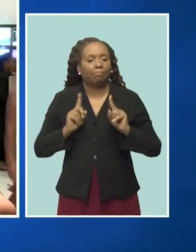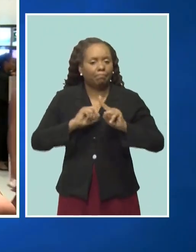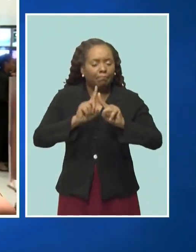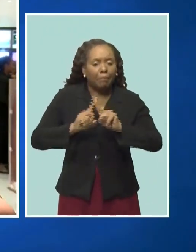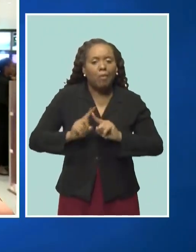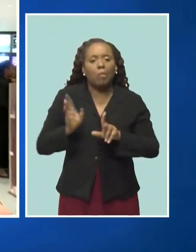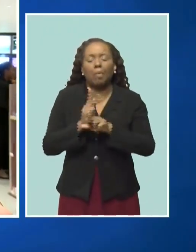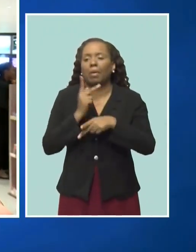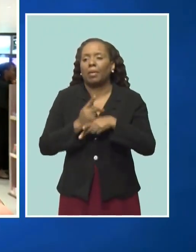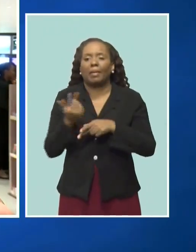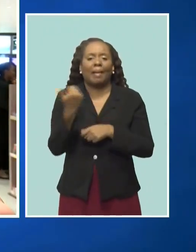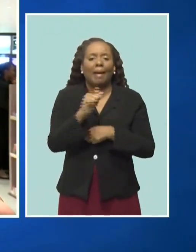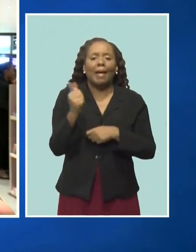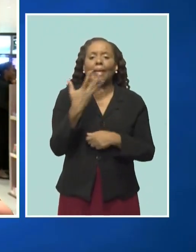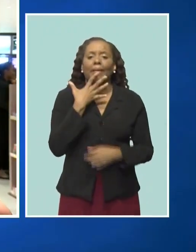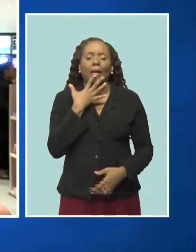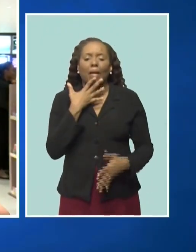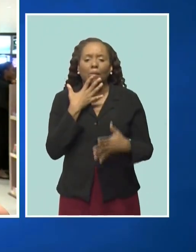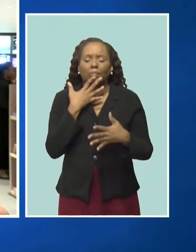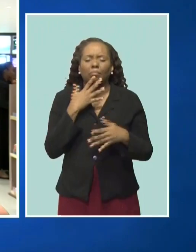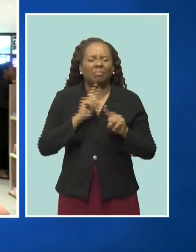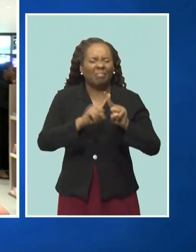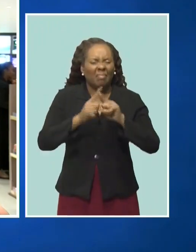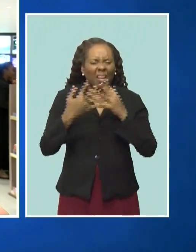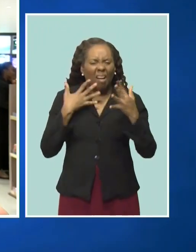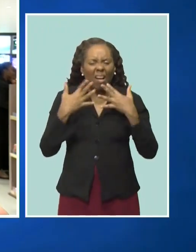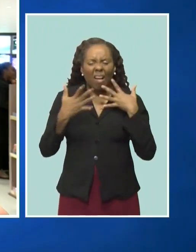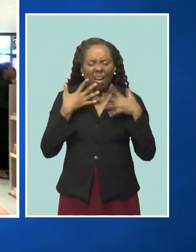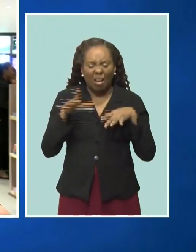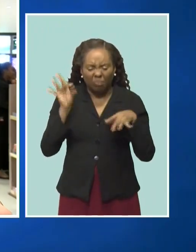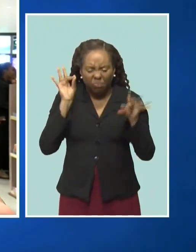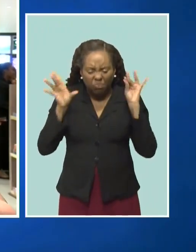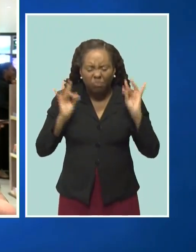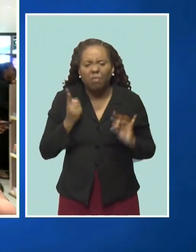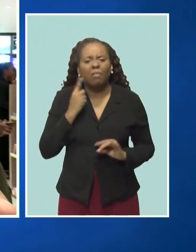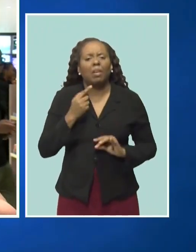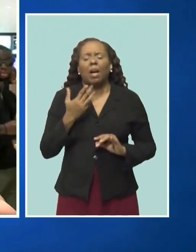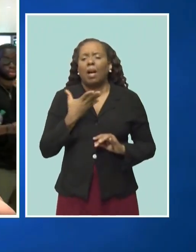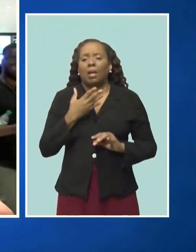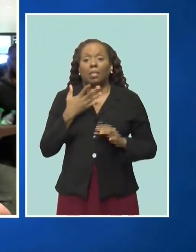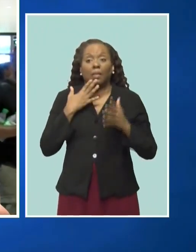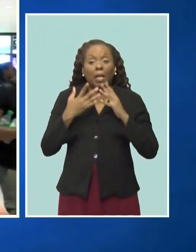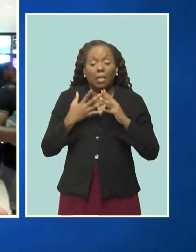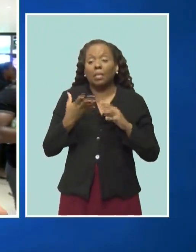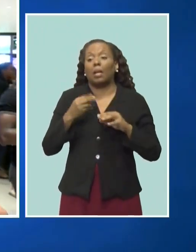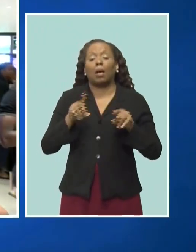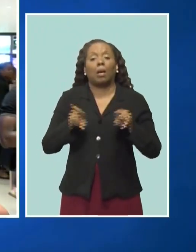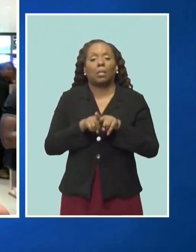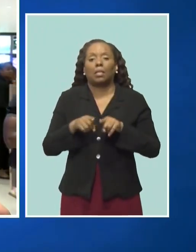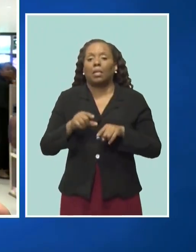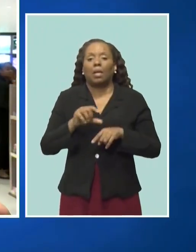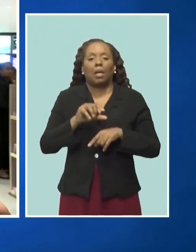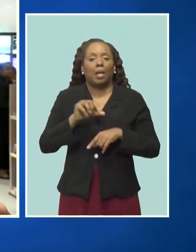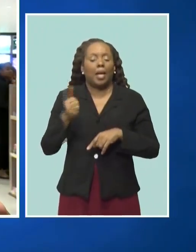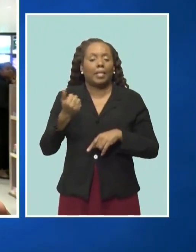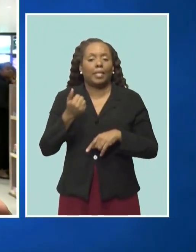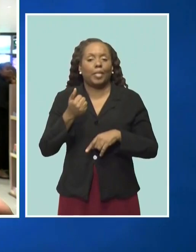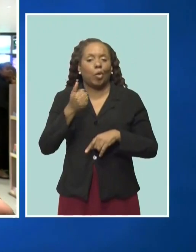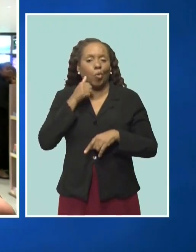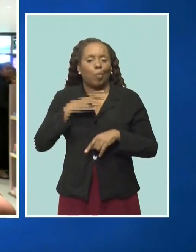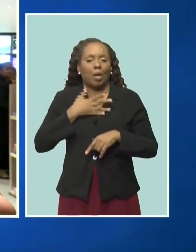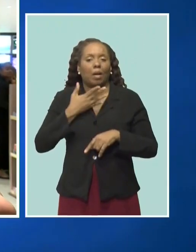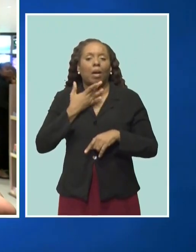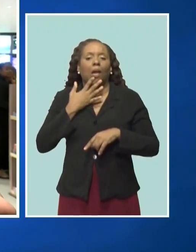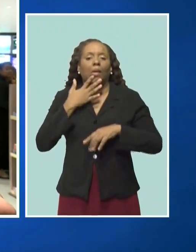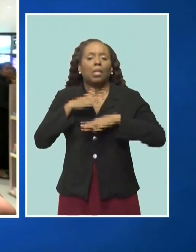of any color to feature any woman in Barbados, internationally, locally, is something that we